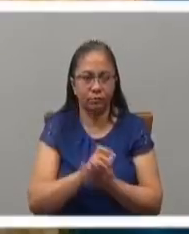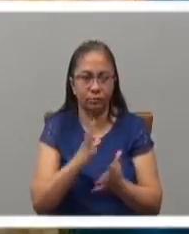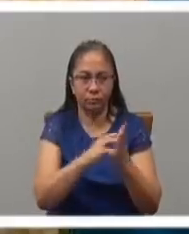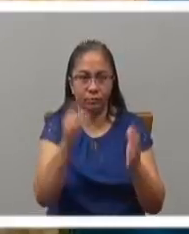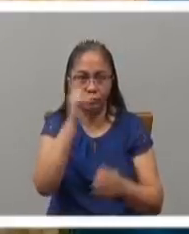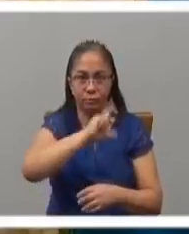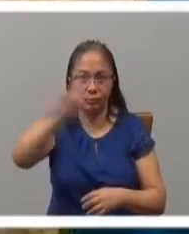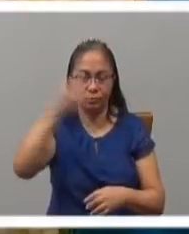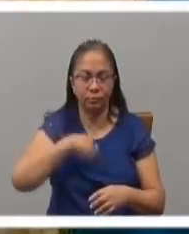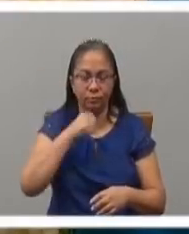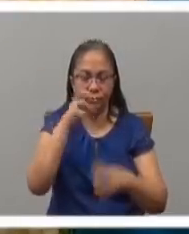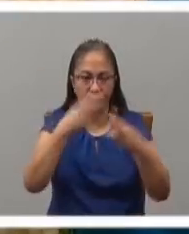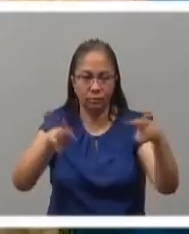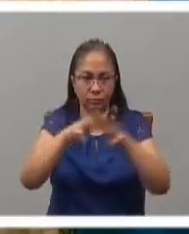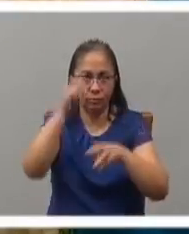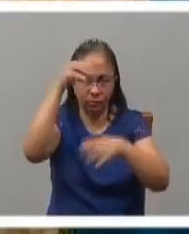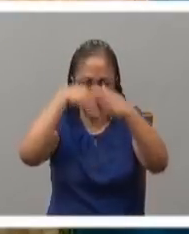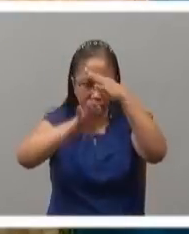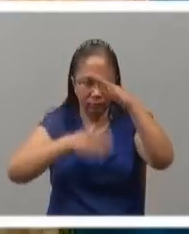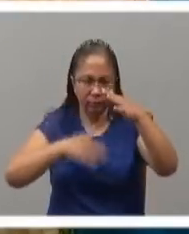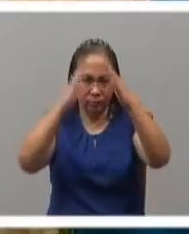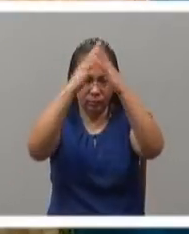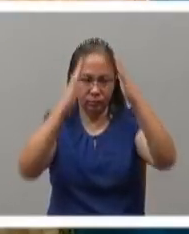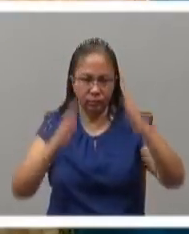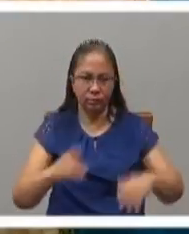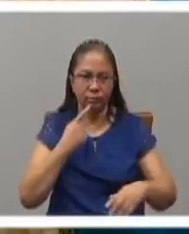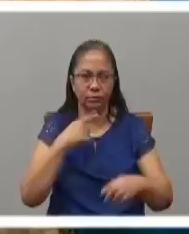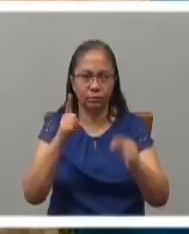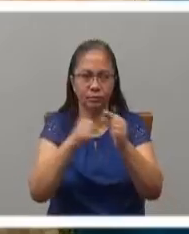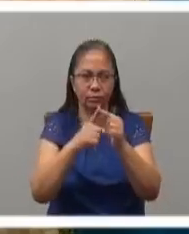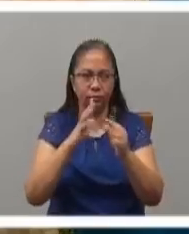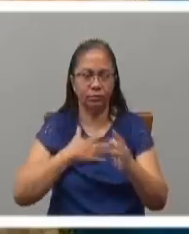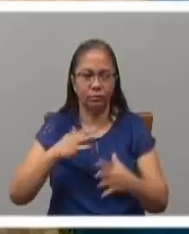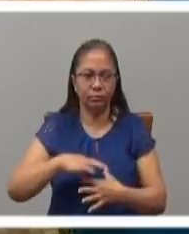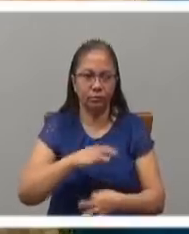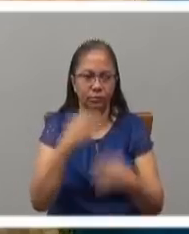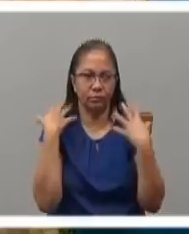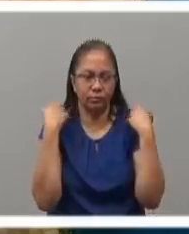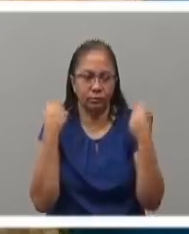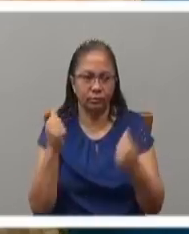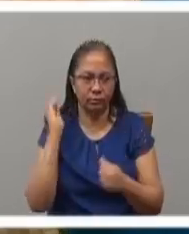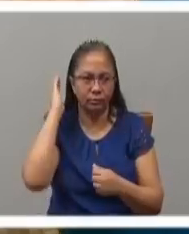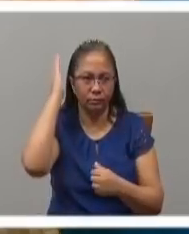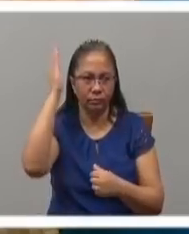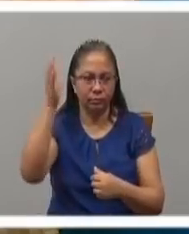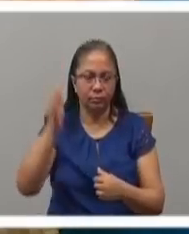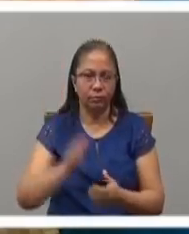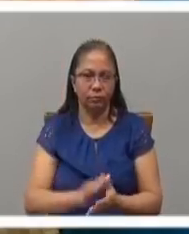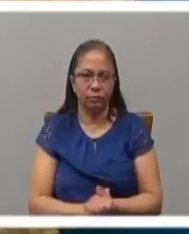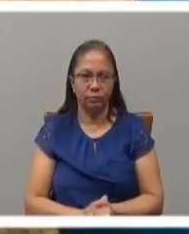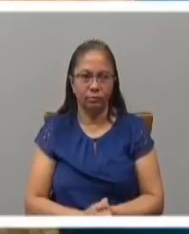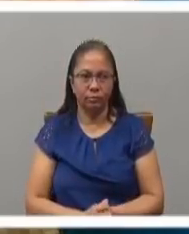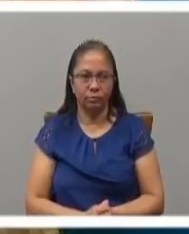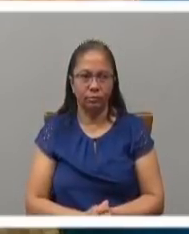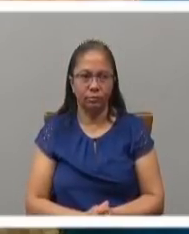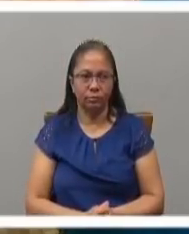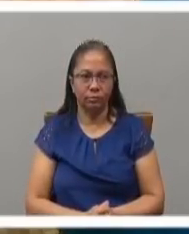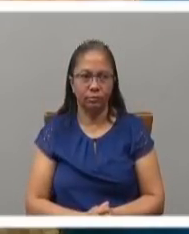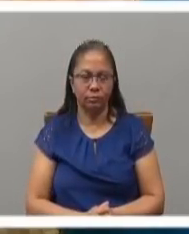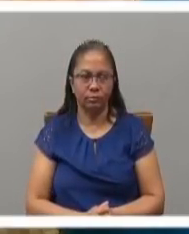I am not worthy that you should enter under my roof, but only say the word, and my soul shall be healed.